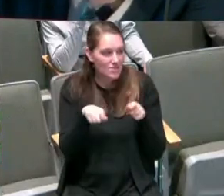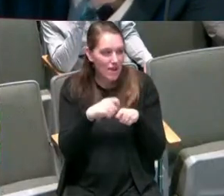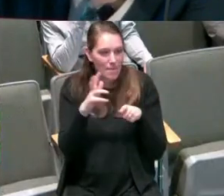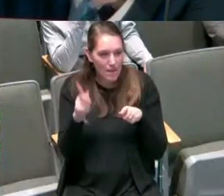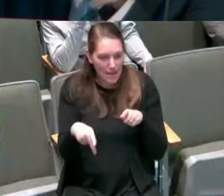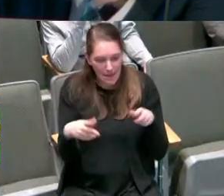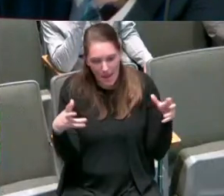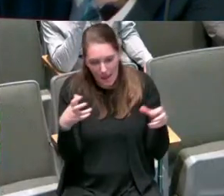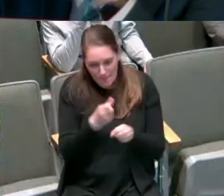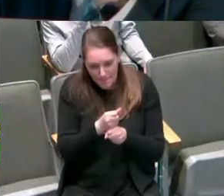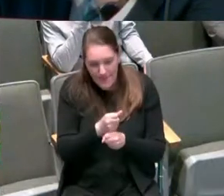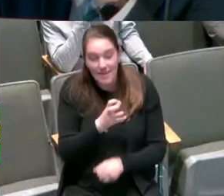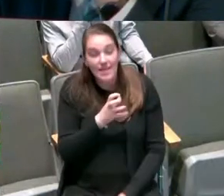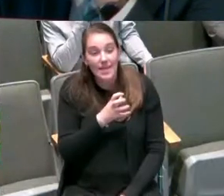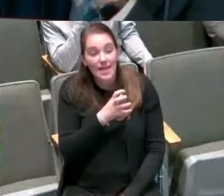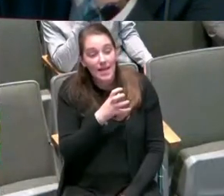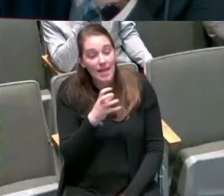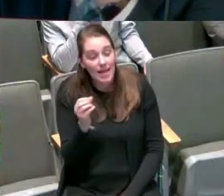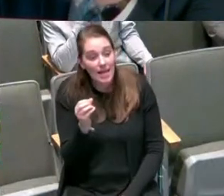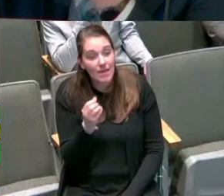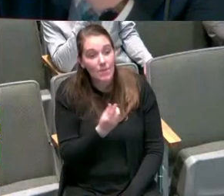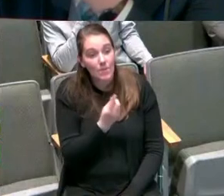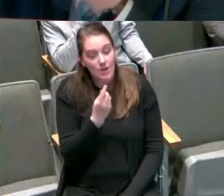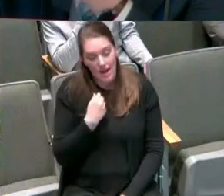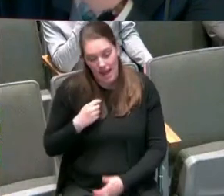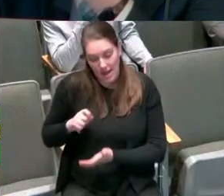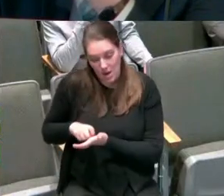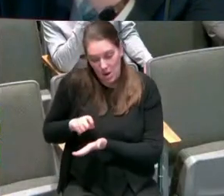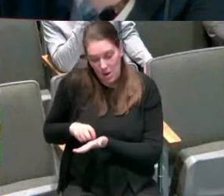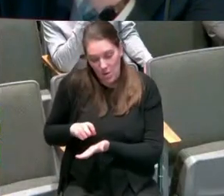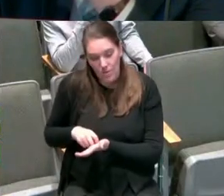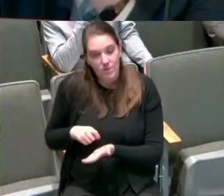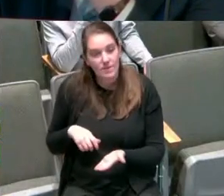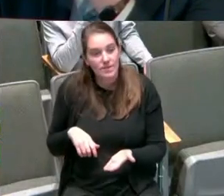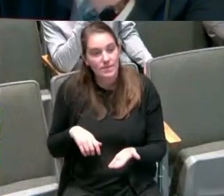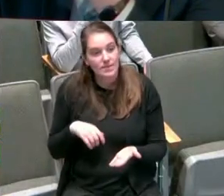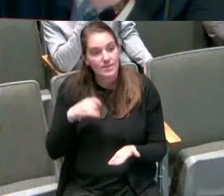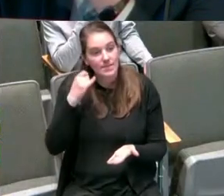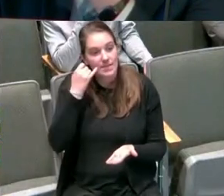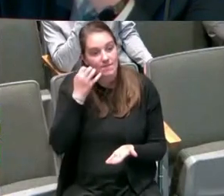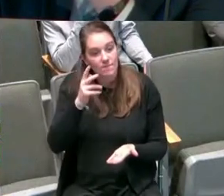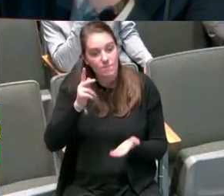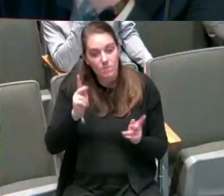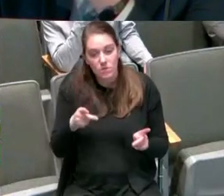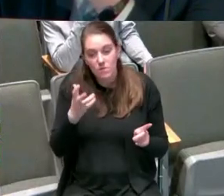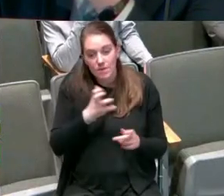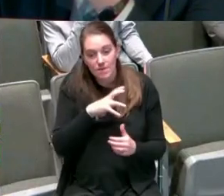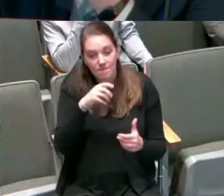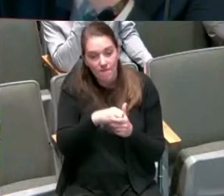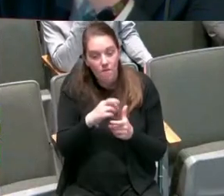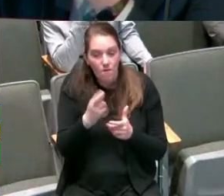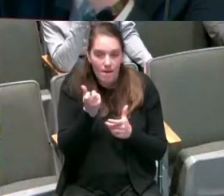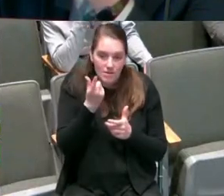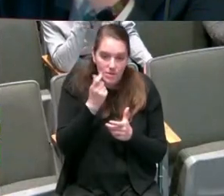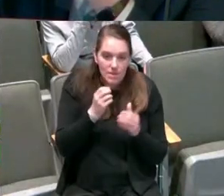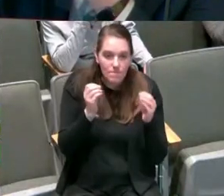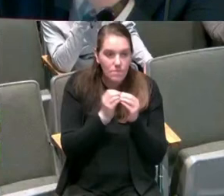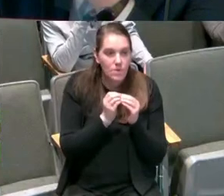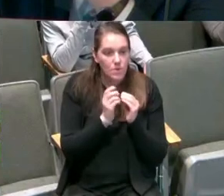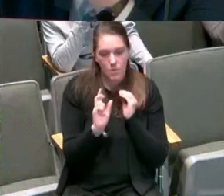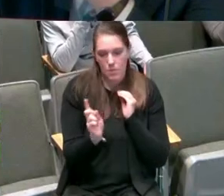wrap up and and one of the things that I I made a note of if if a person wants to get involved or understand more